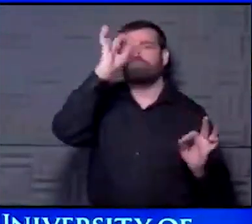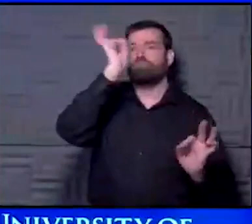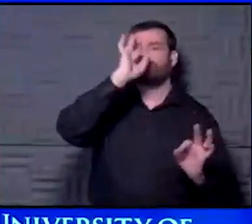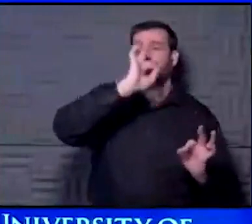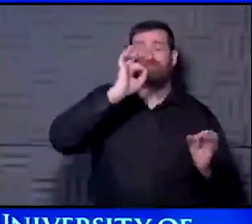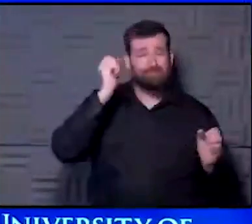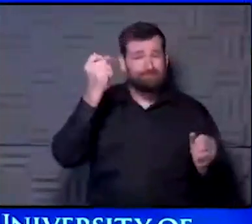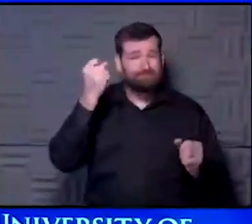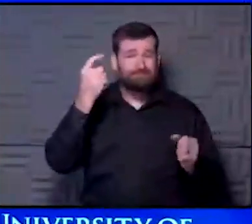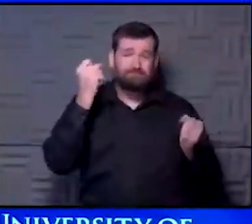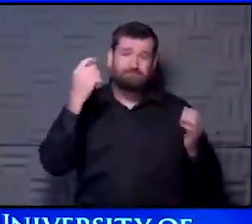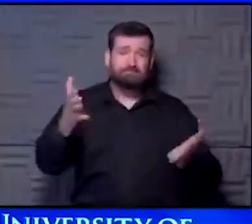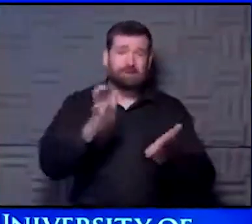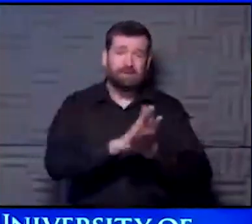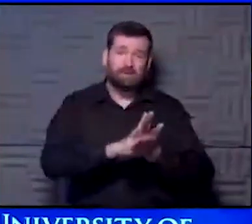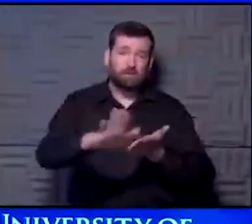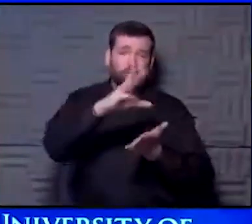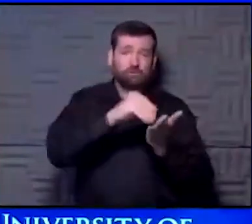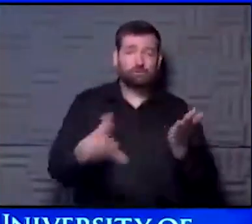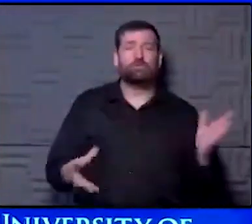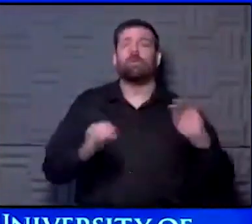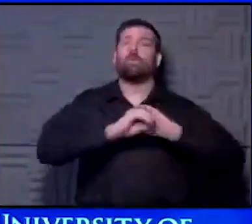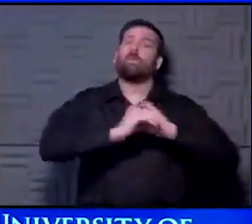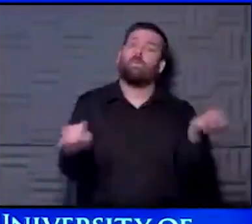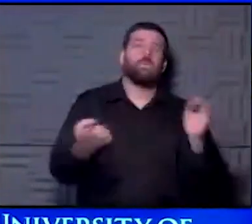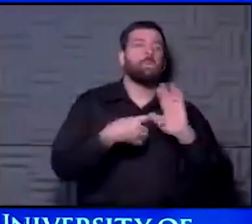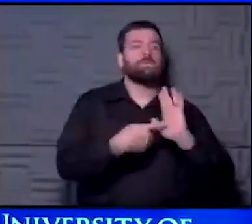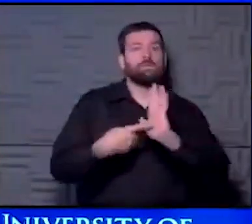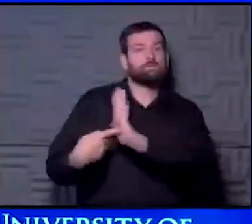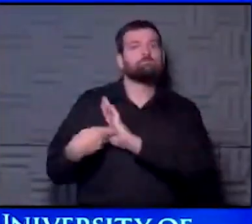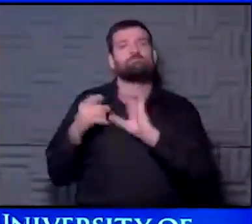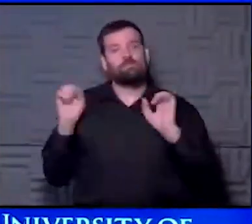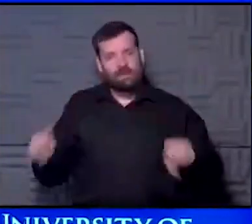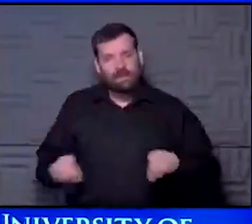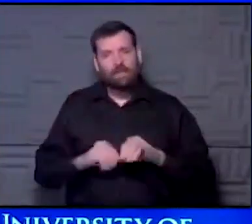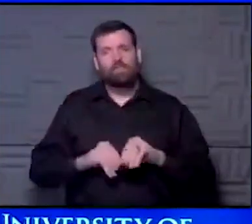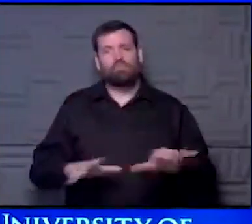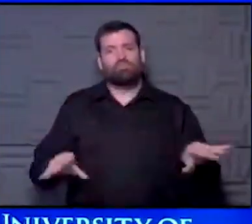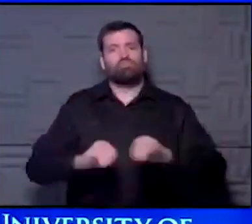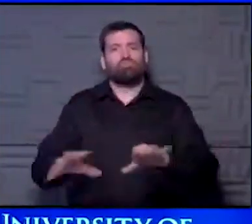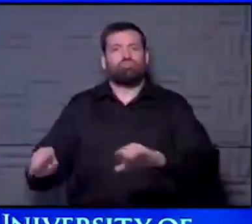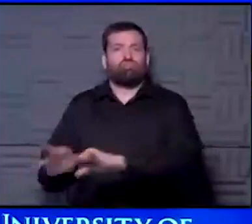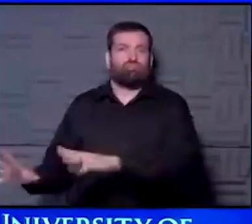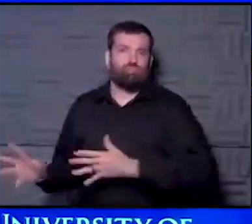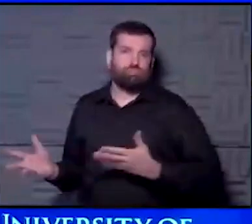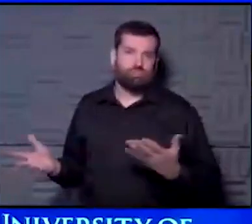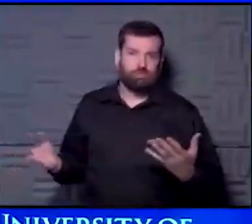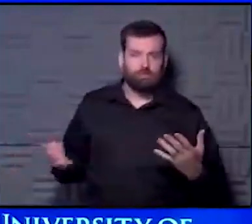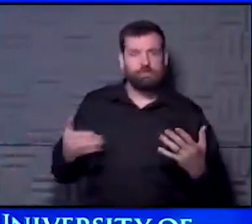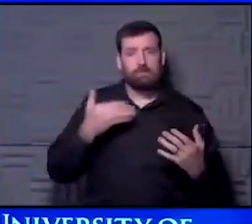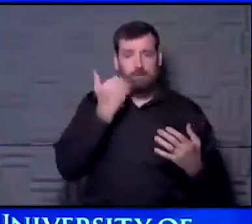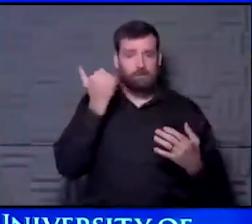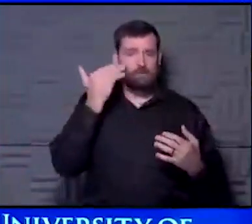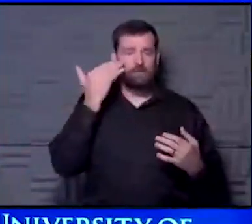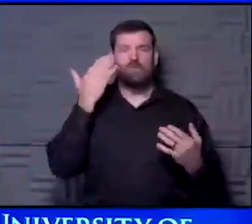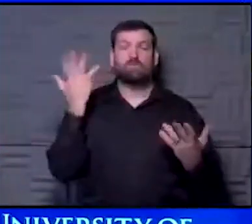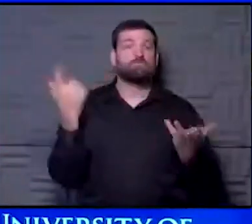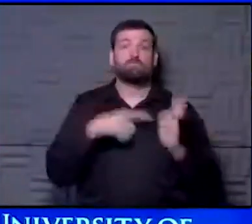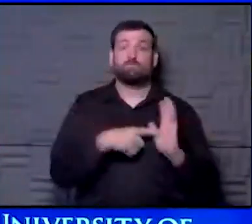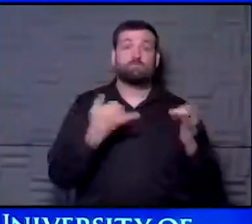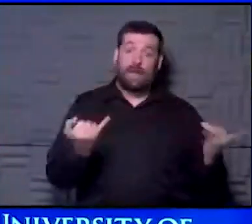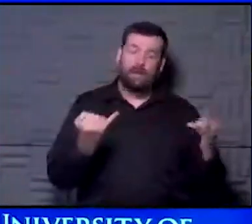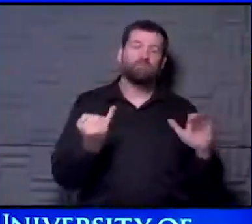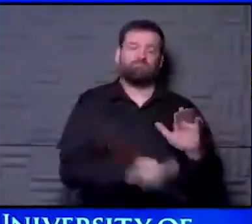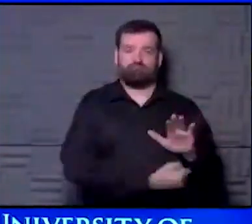lot of college students will be asymptomatic, and yet they can be spreaders. Mm-hmm. And so it's a lot better to know and say to that student, now you need a